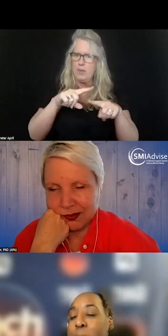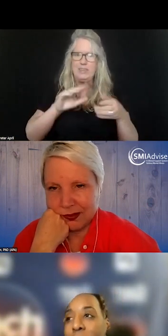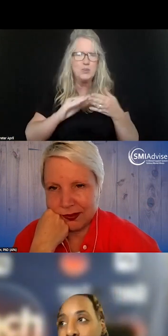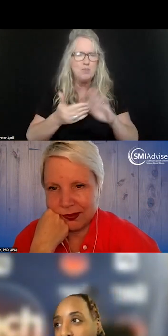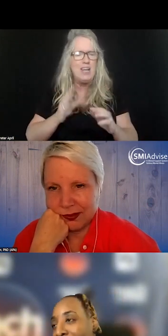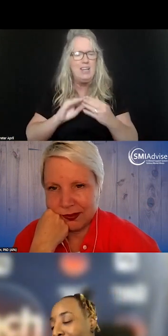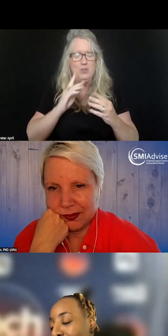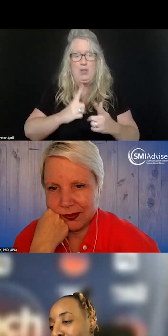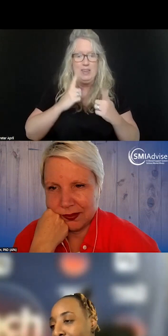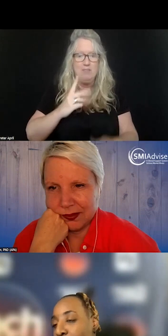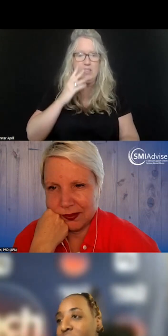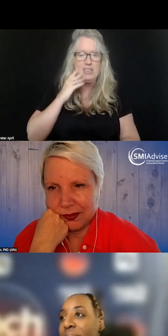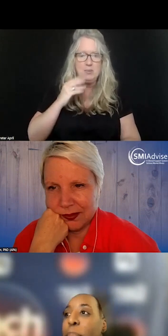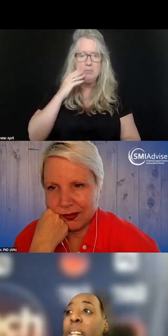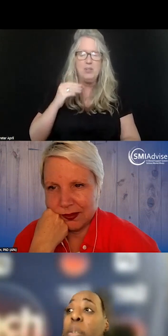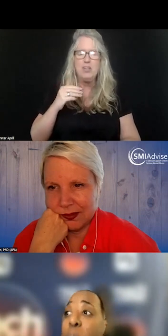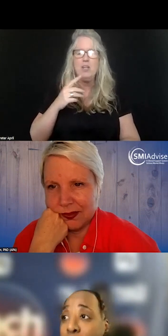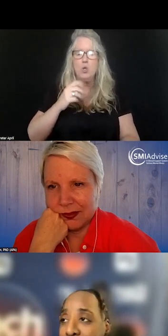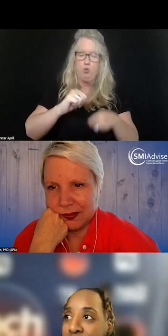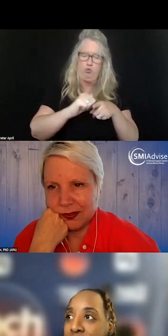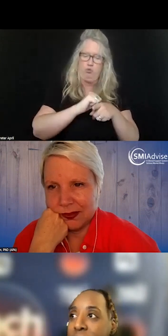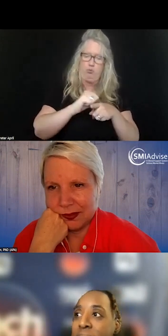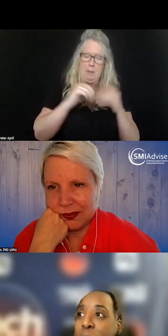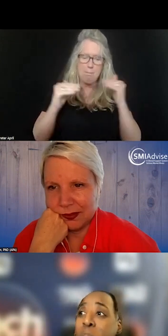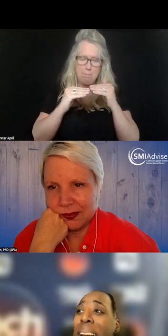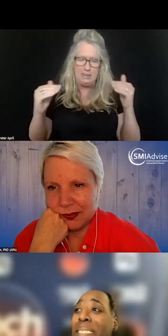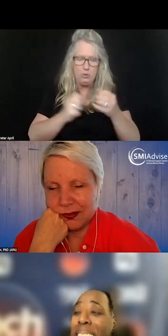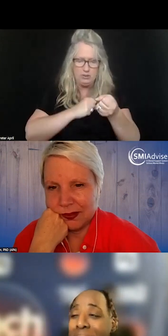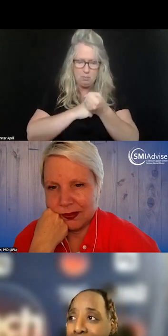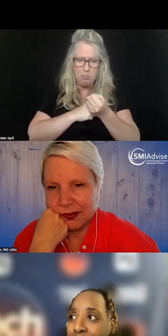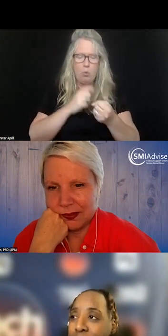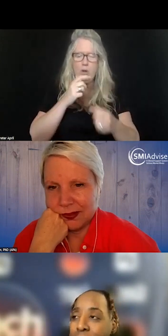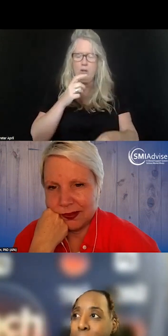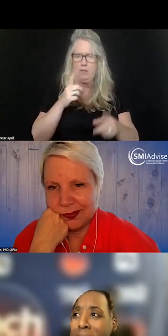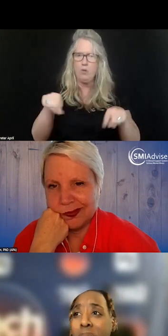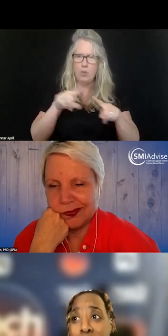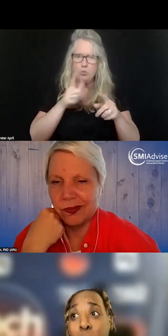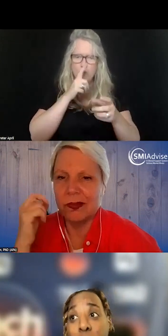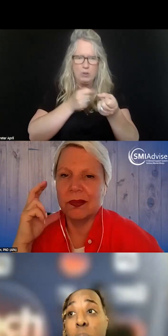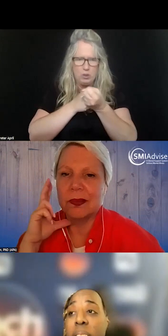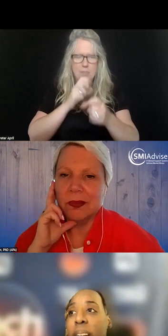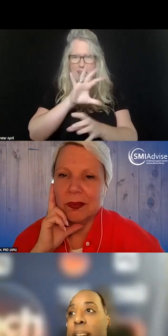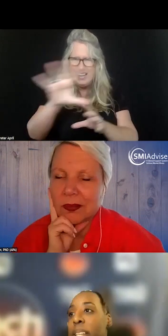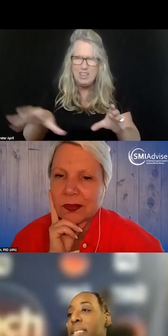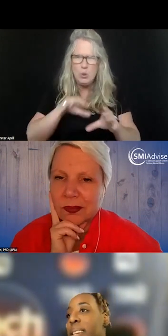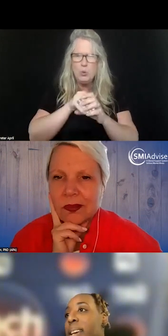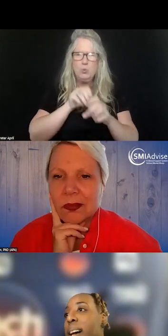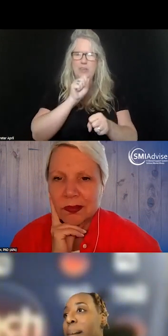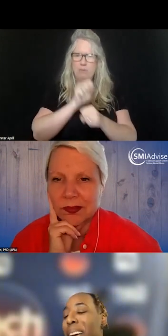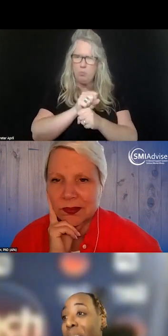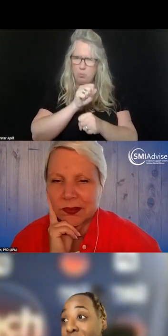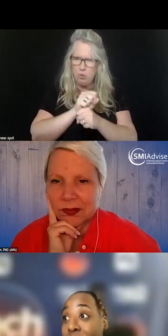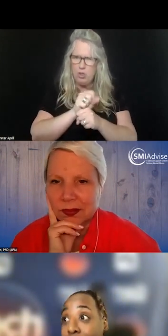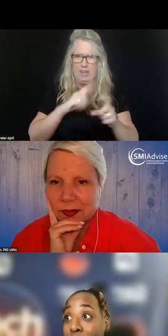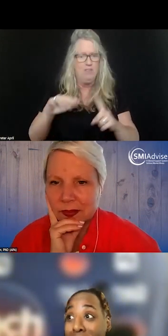lived experience by way of trained peer supports and that who are advocated in inclusive workforce environments